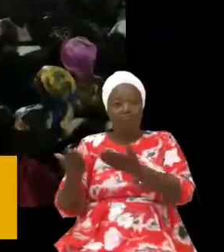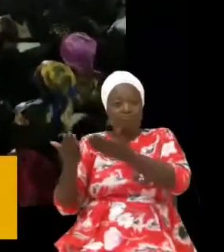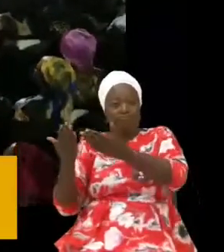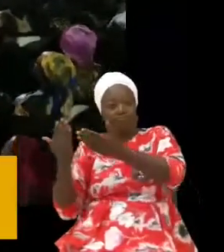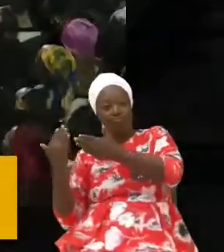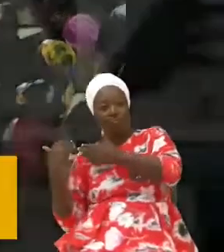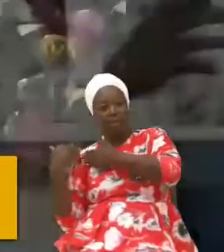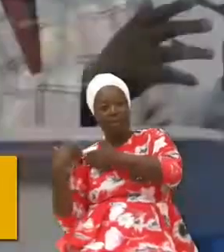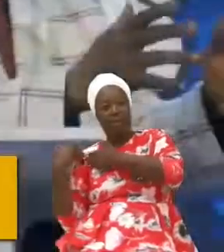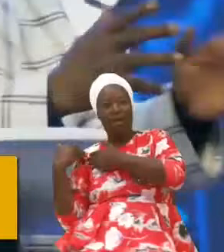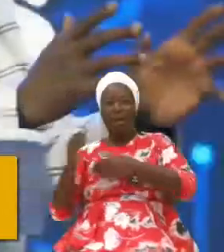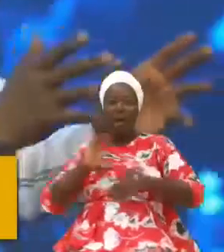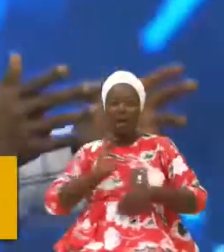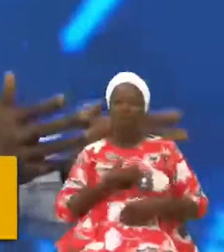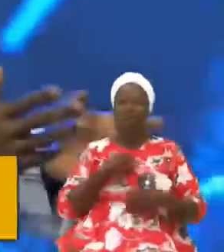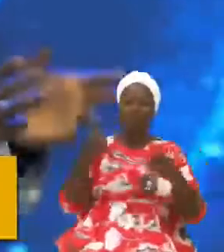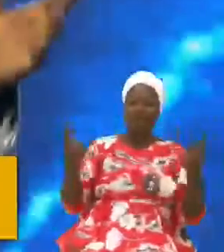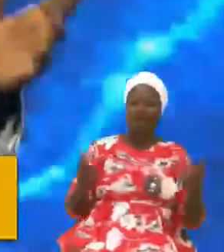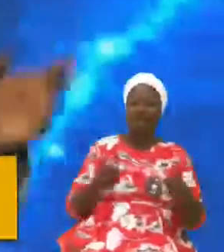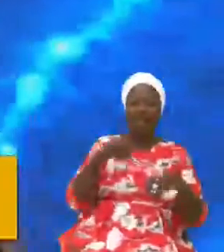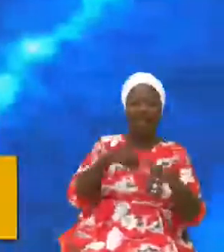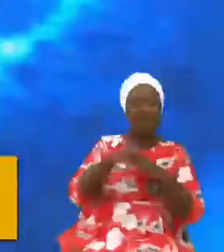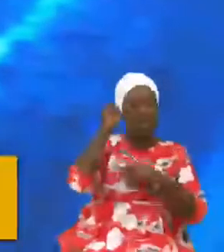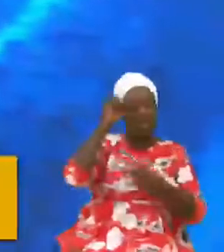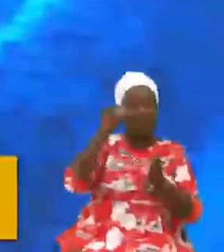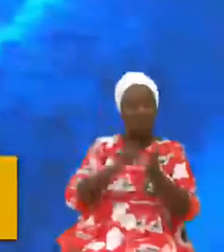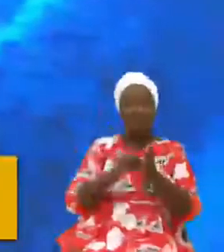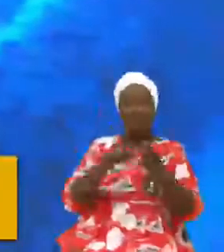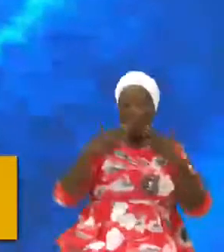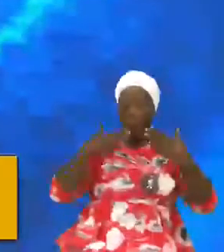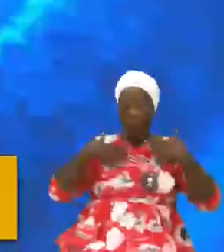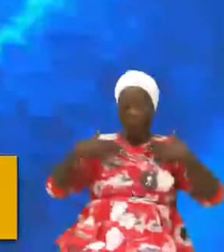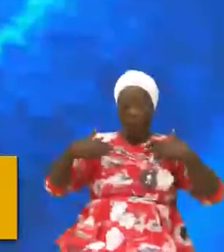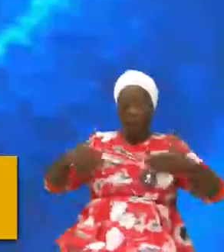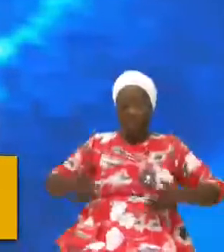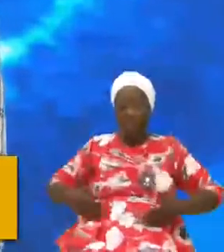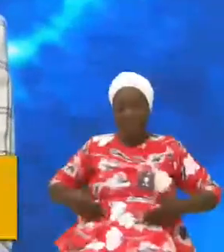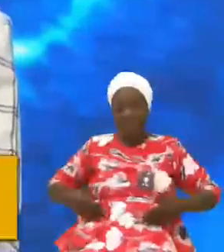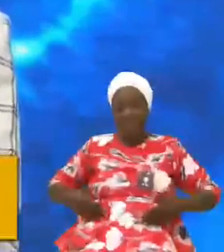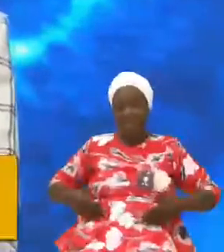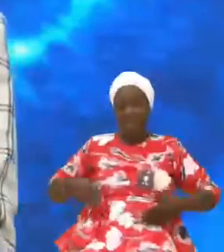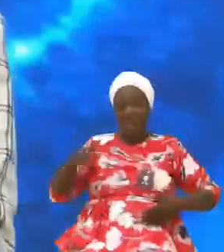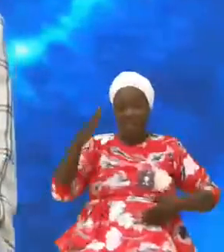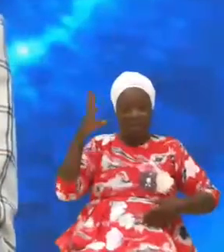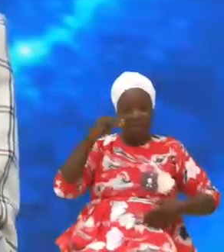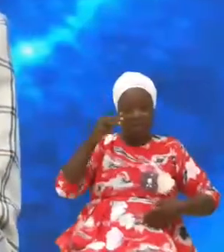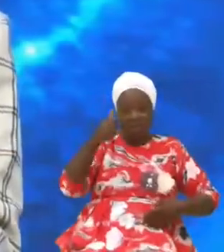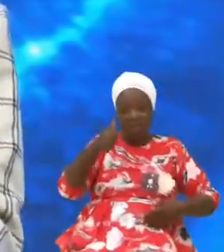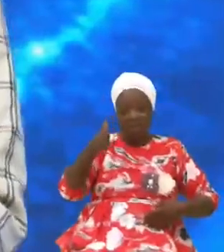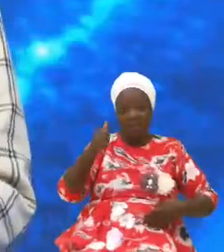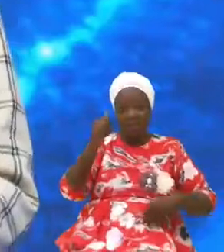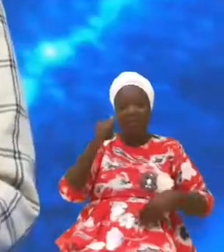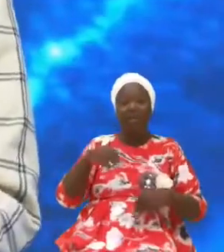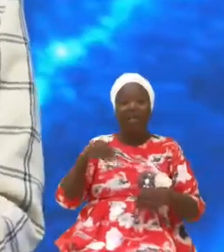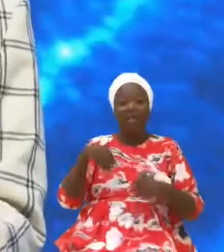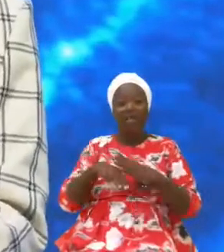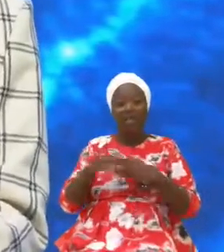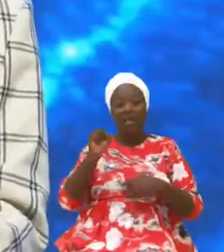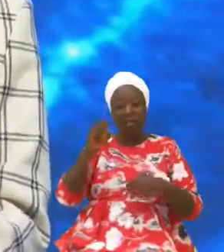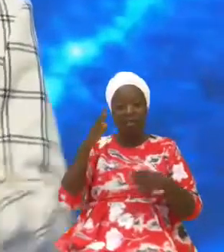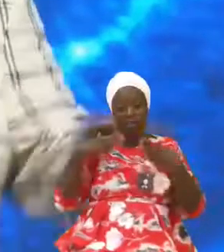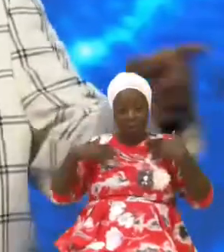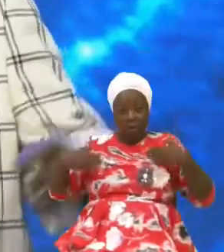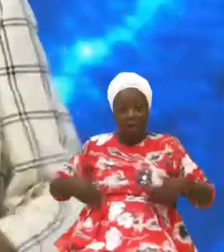his own self bear our sins in his own body, his own self in his own